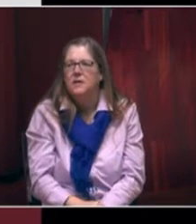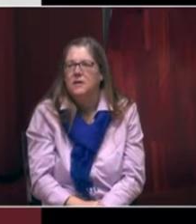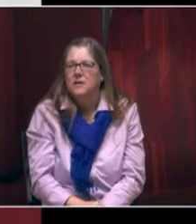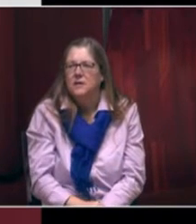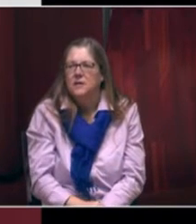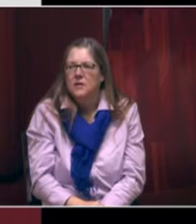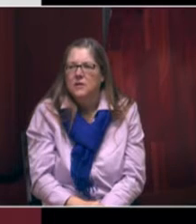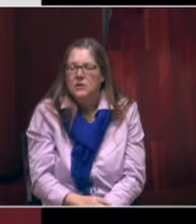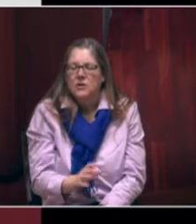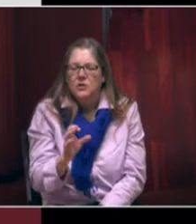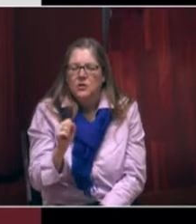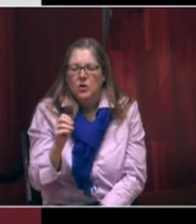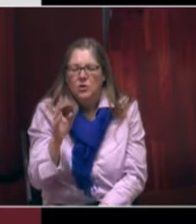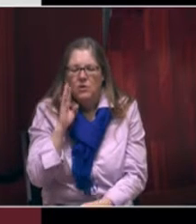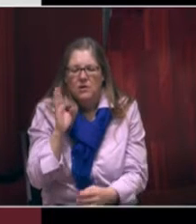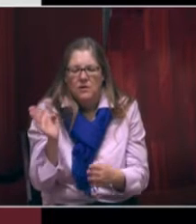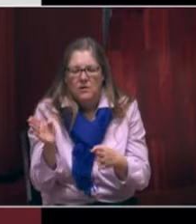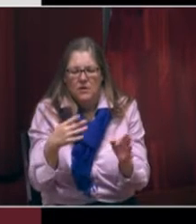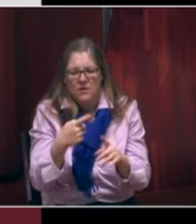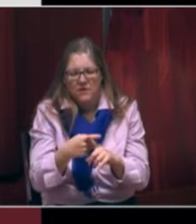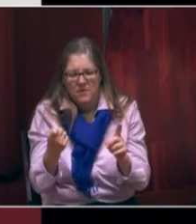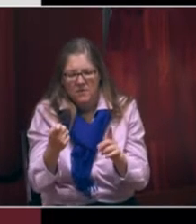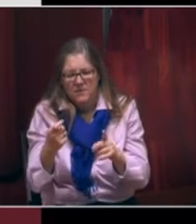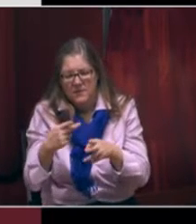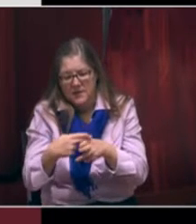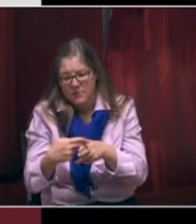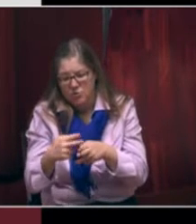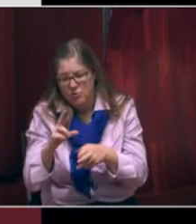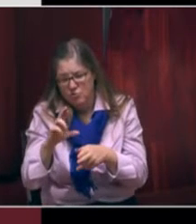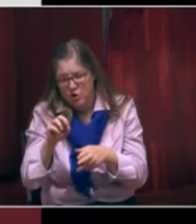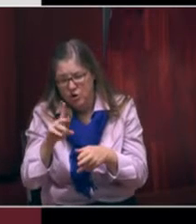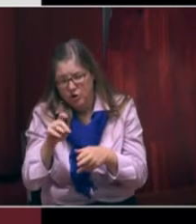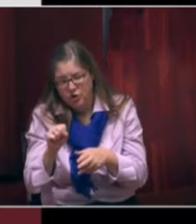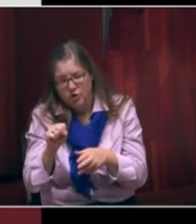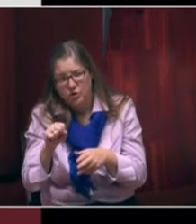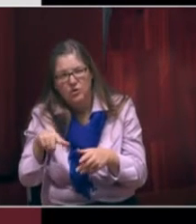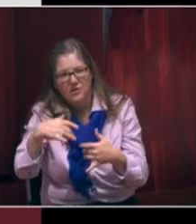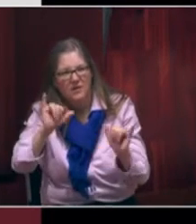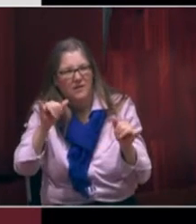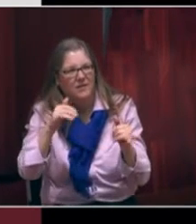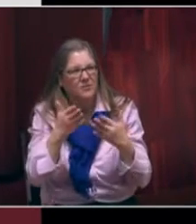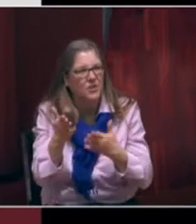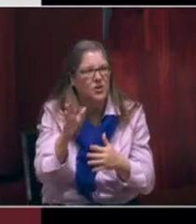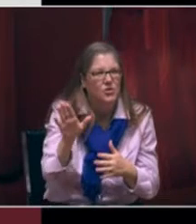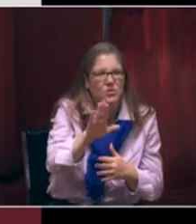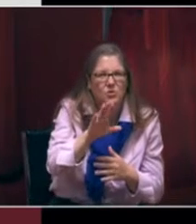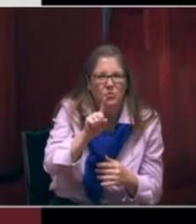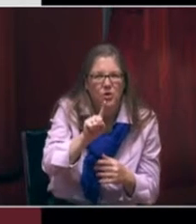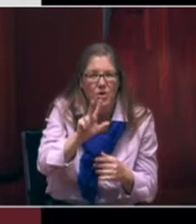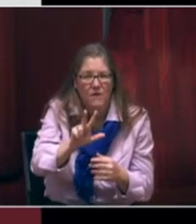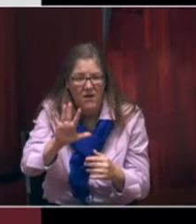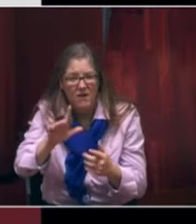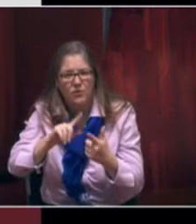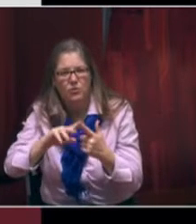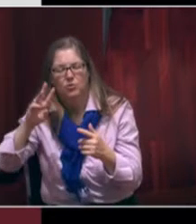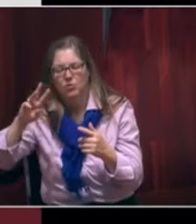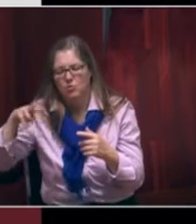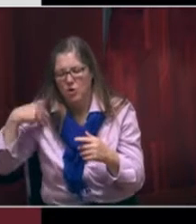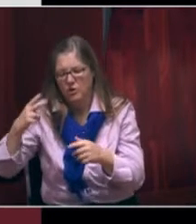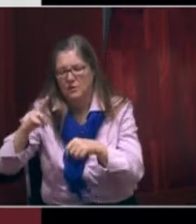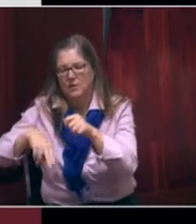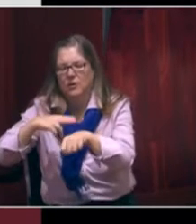diversion from temporary records, you all still submit your 135s to the Washington National Records